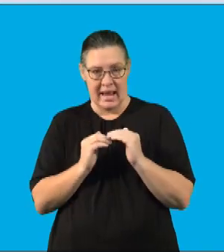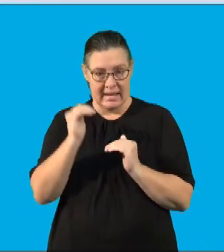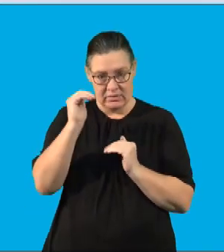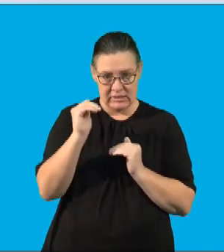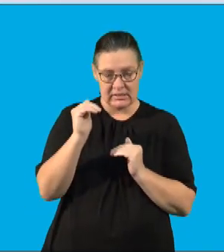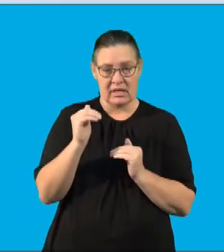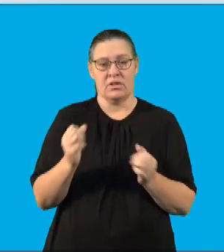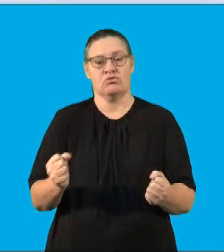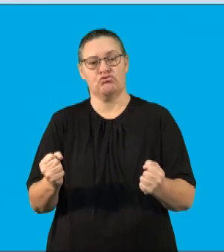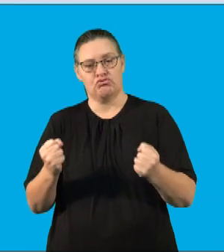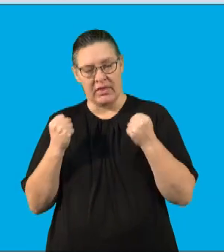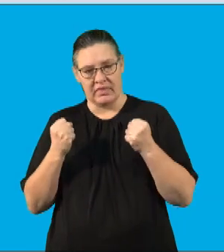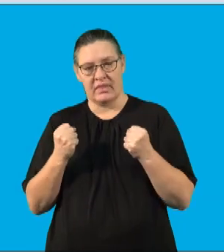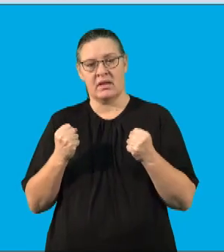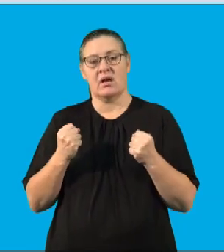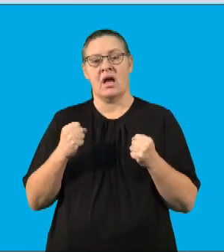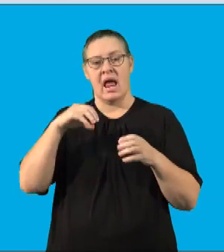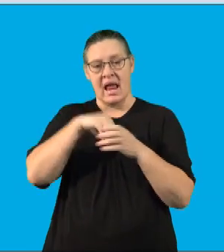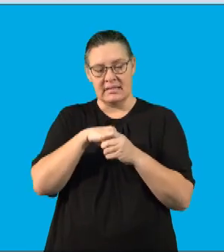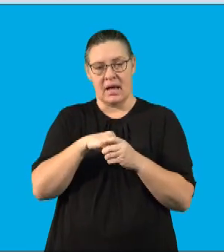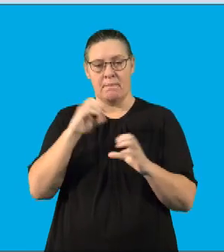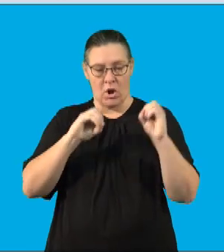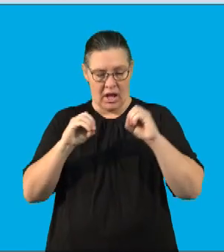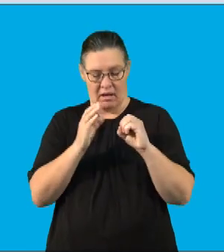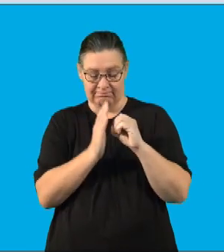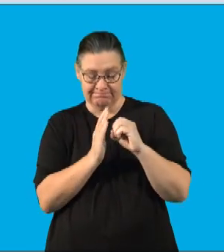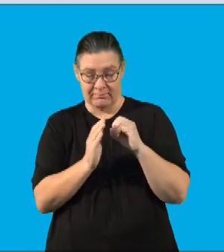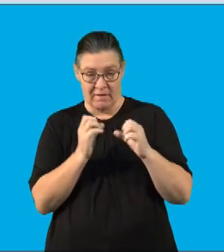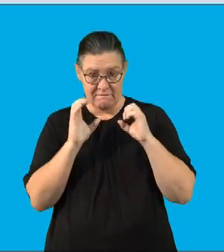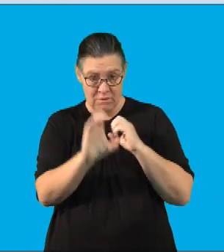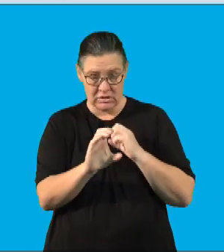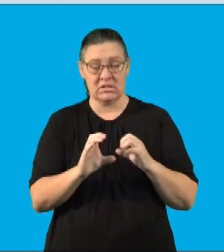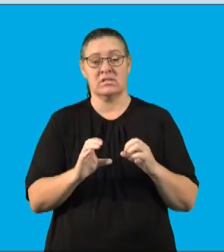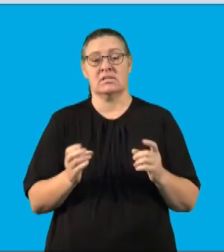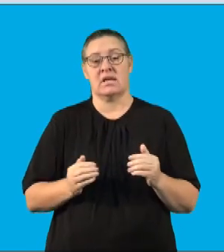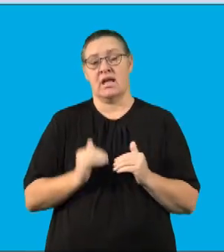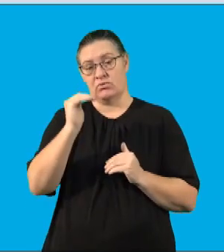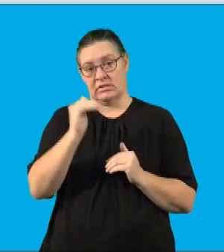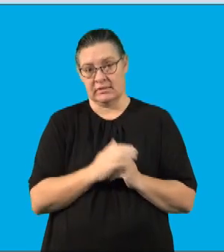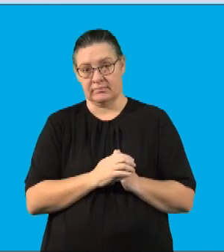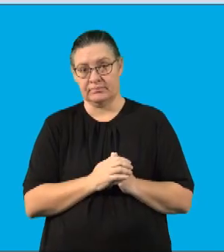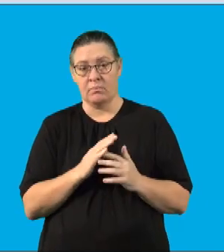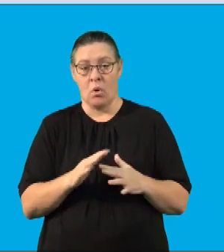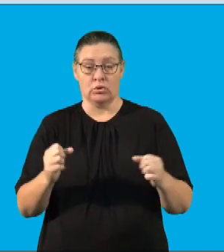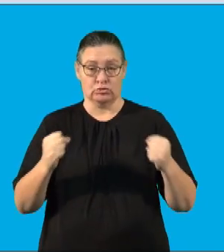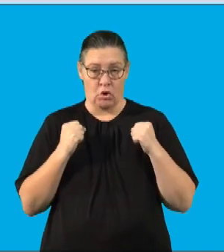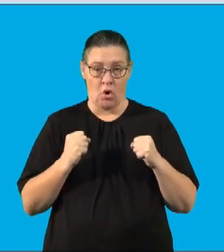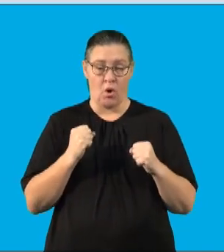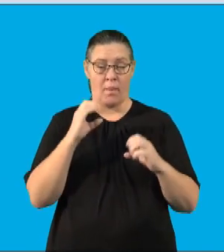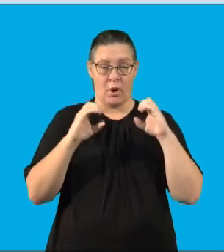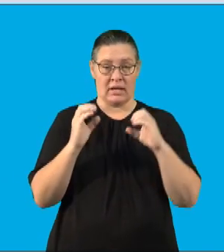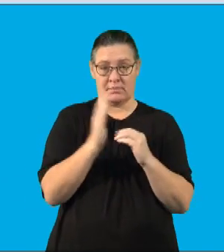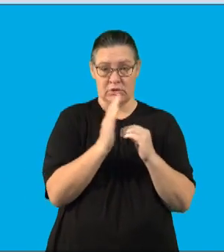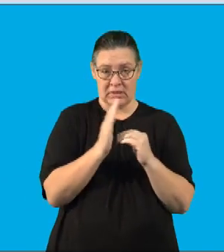molecule is increasing, the strength of the intermolecular force also increases. So the stronger the intermolecular force between